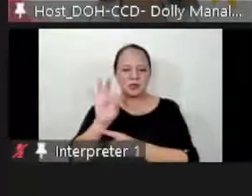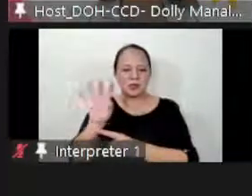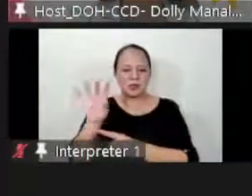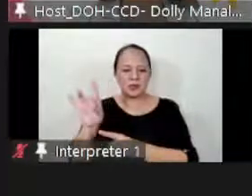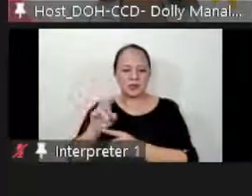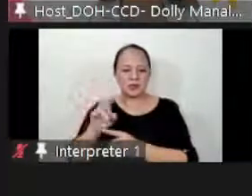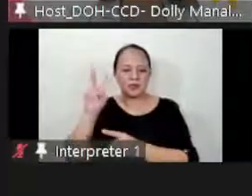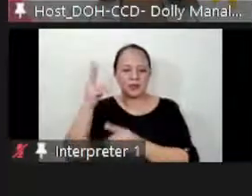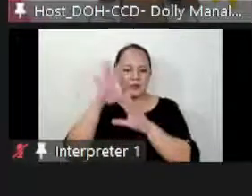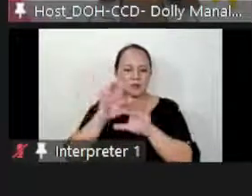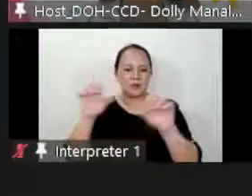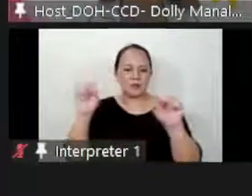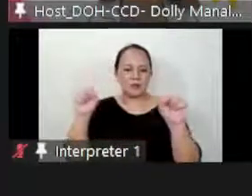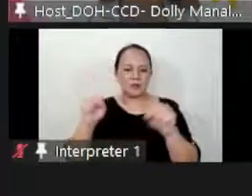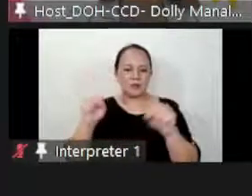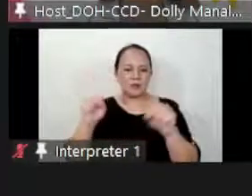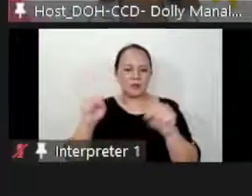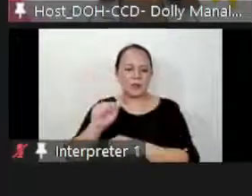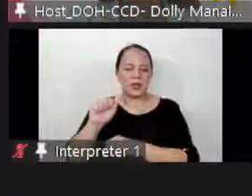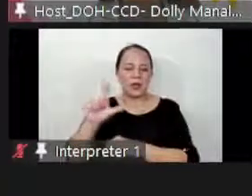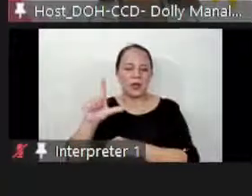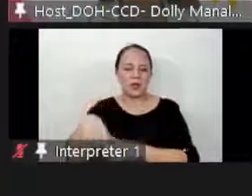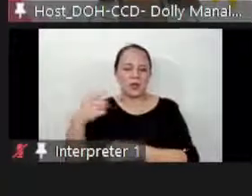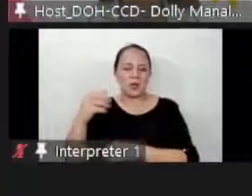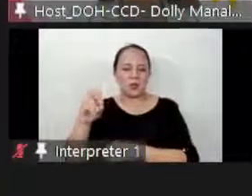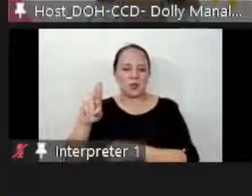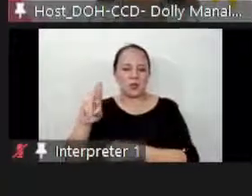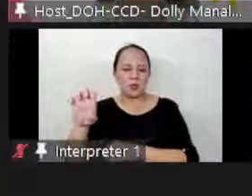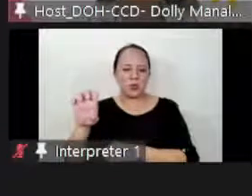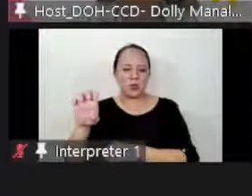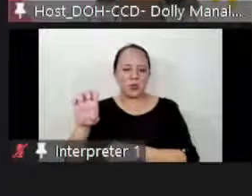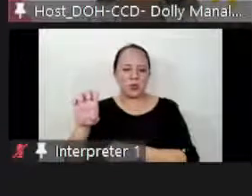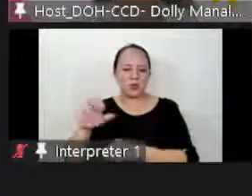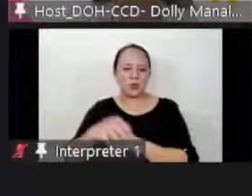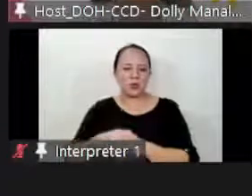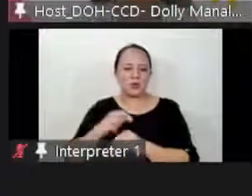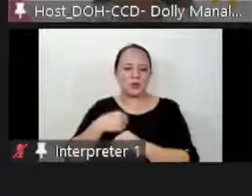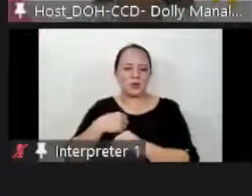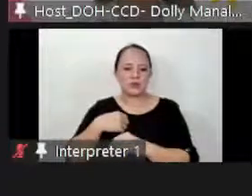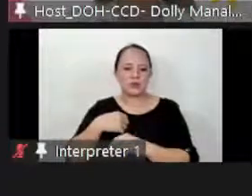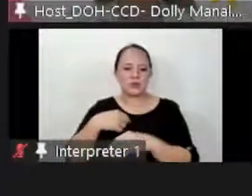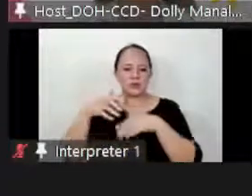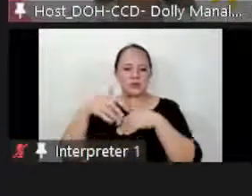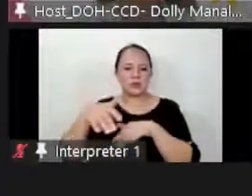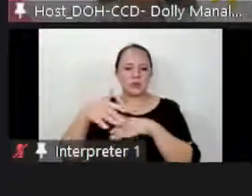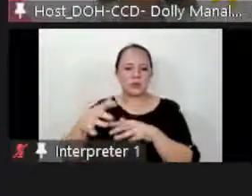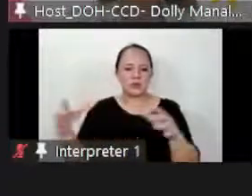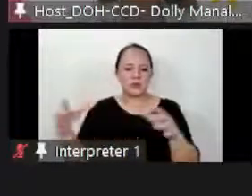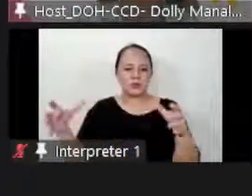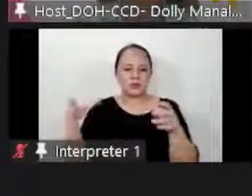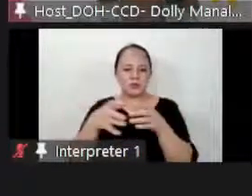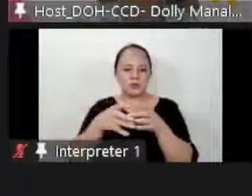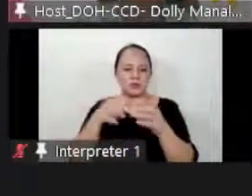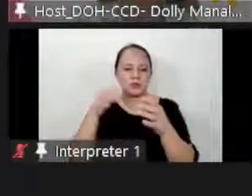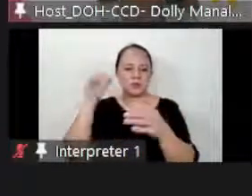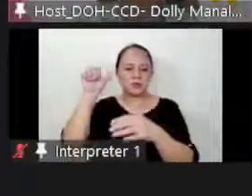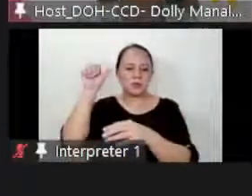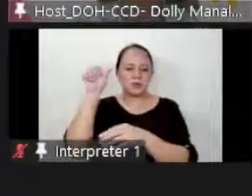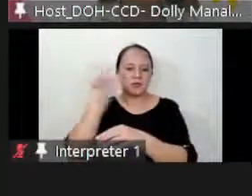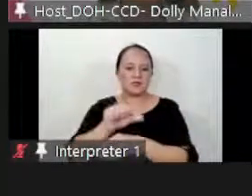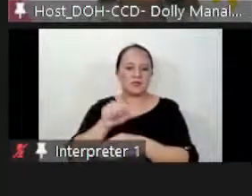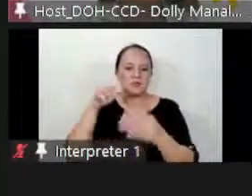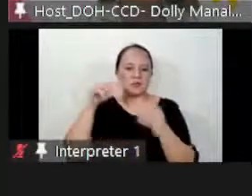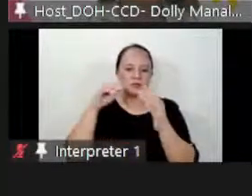Vice President Al Gore, during the rally dubbed as the March Coming Together to Conquer Cancer